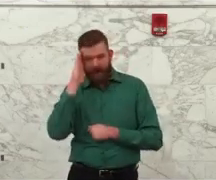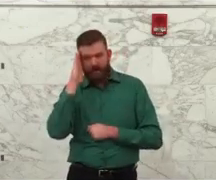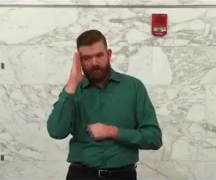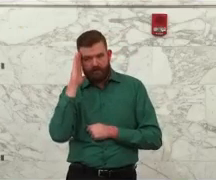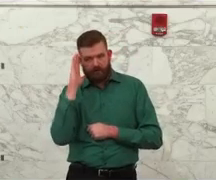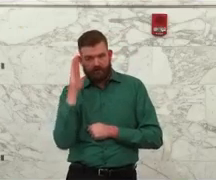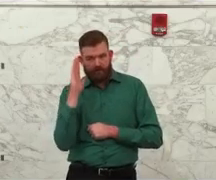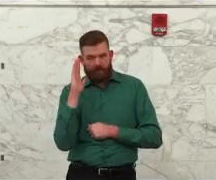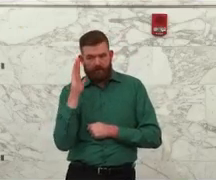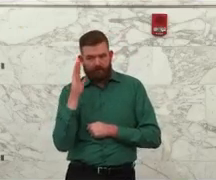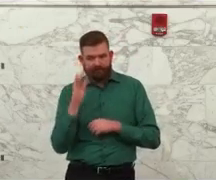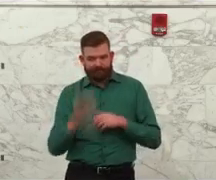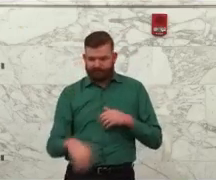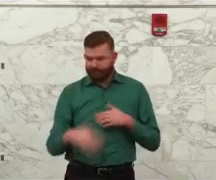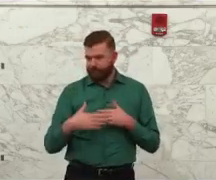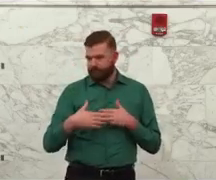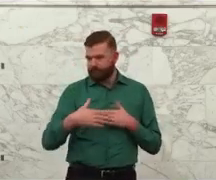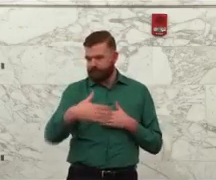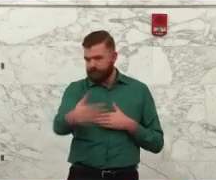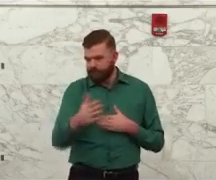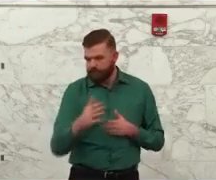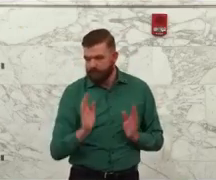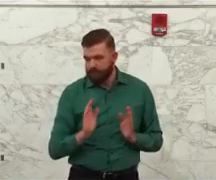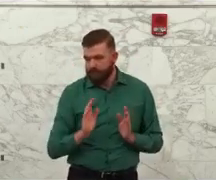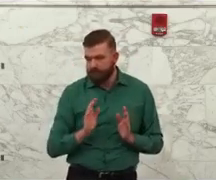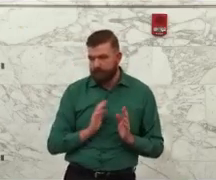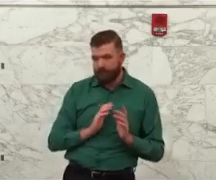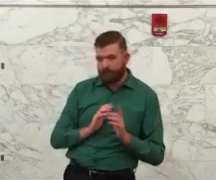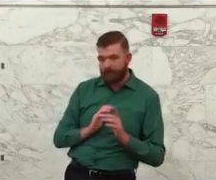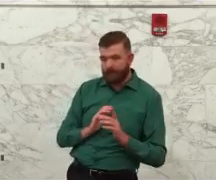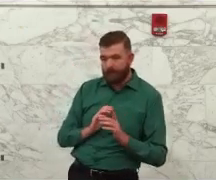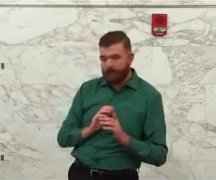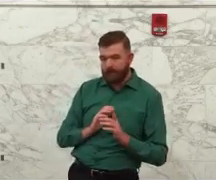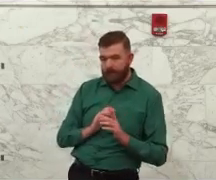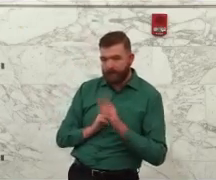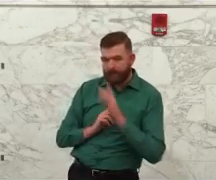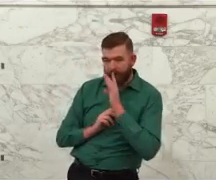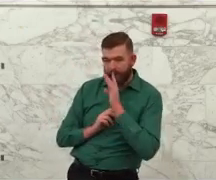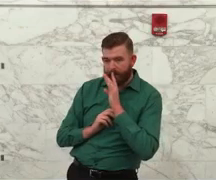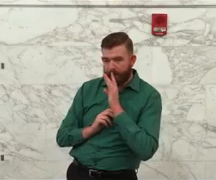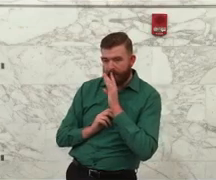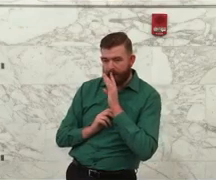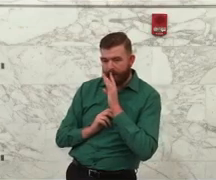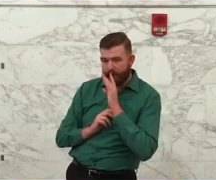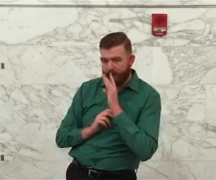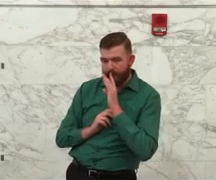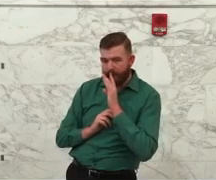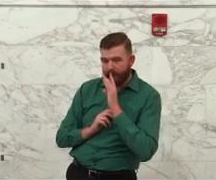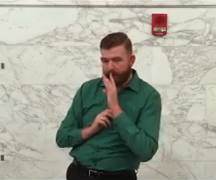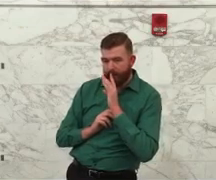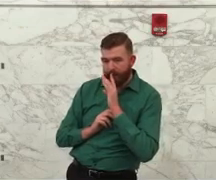Newark alone. That's not working, by the way. Over the course of, I'm sorry? Over the course of 12 months, the projected need for beds will